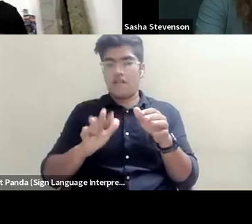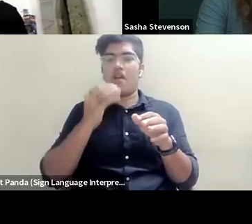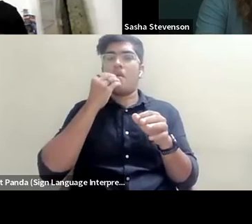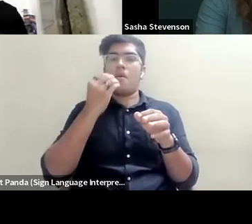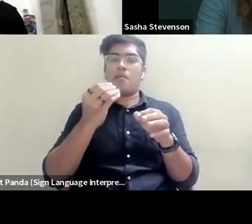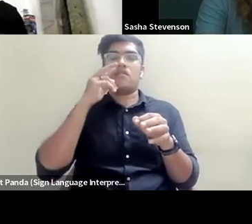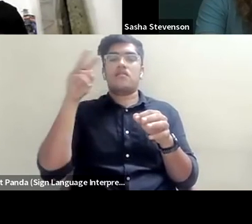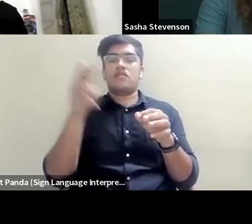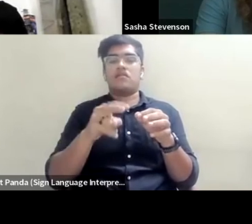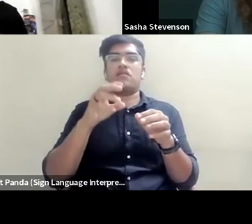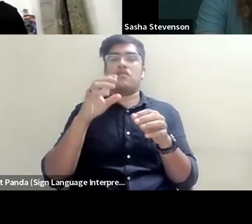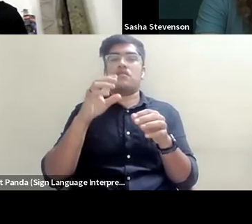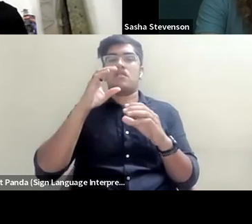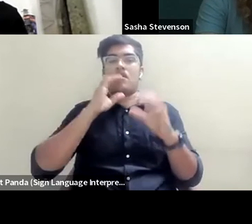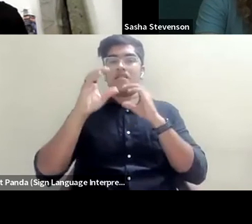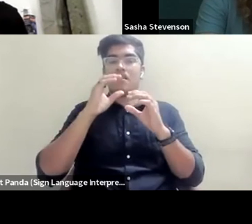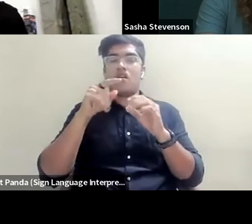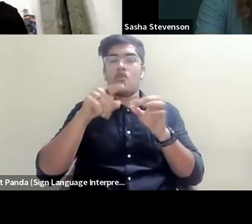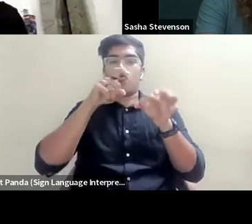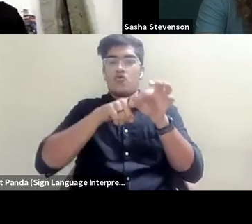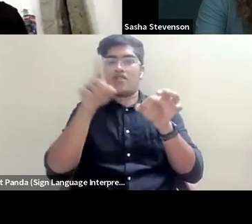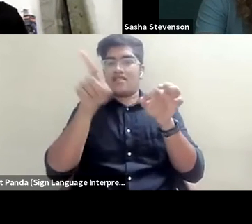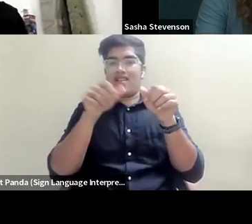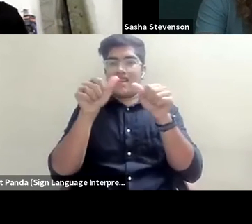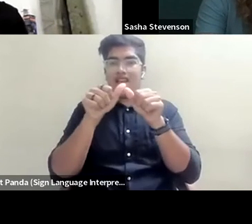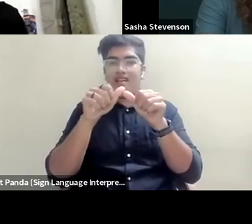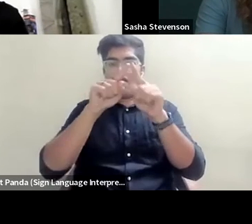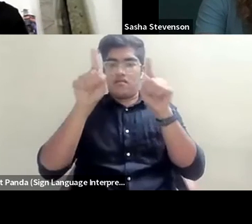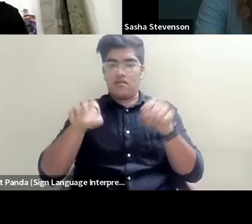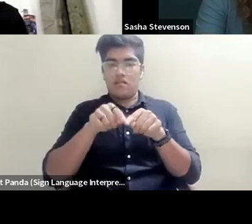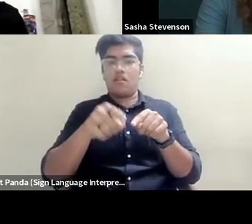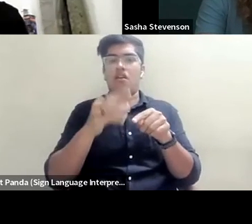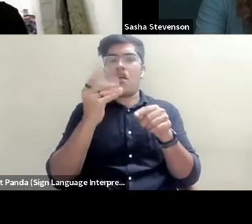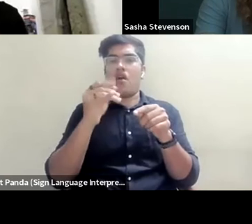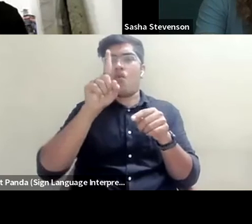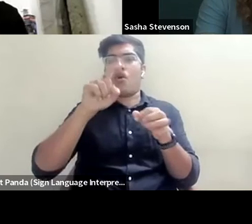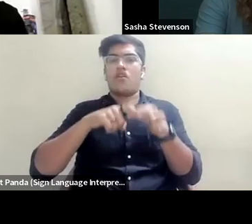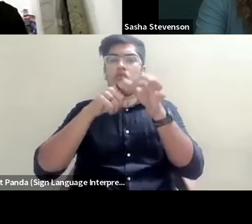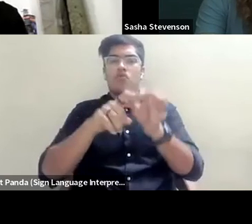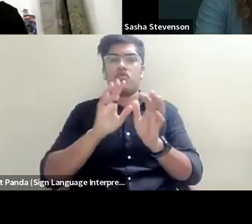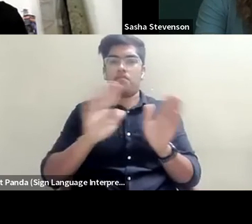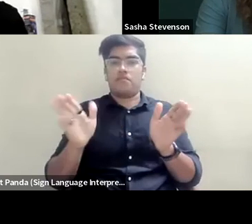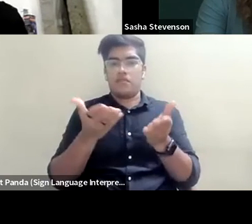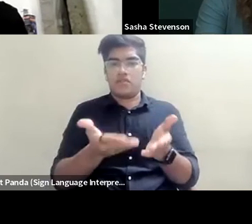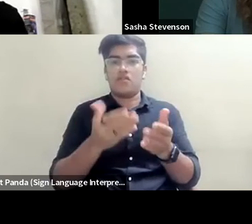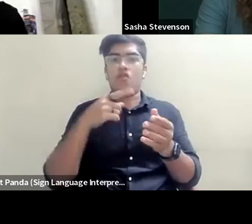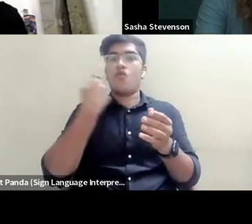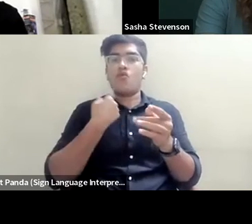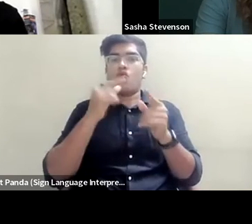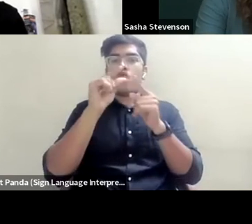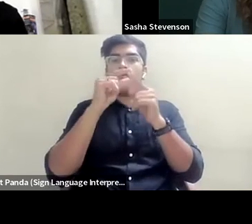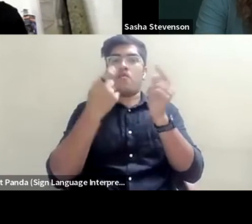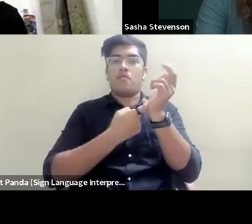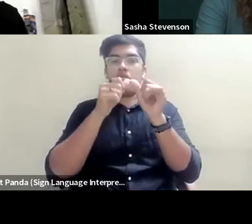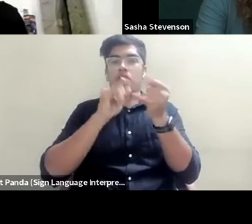Until now, I'm only seeing one question. Maitri, do correct me if there are more, but there's one question that I'm seeing from Prashant Padmanabhan,